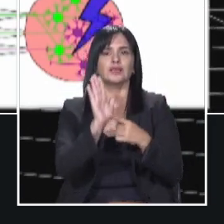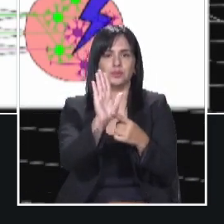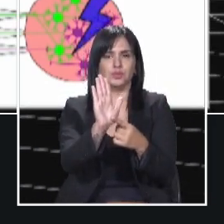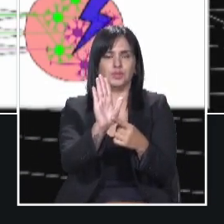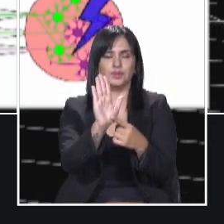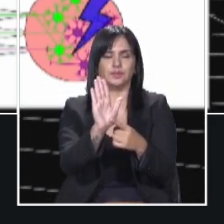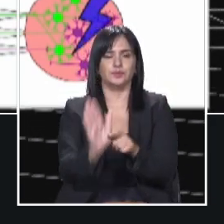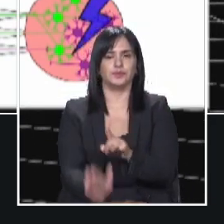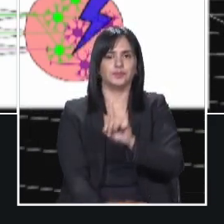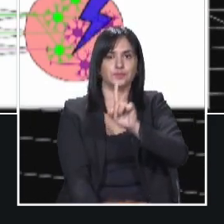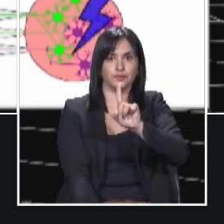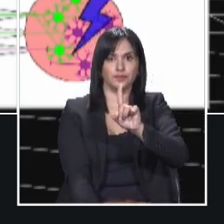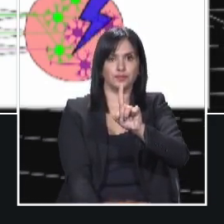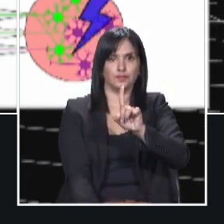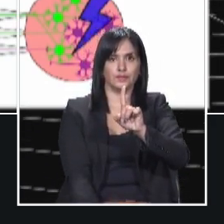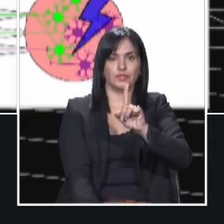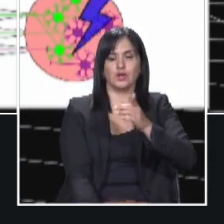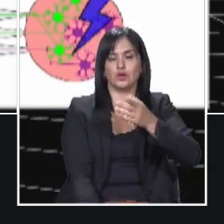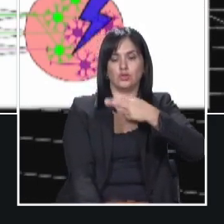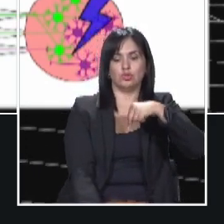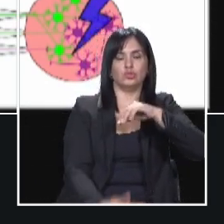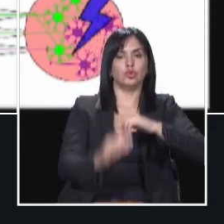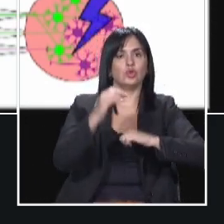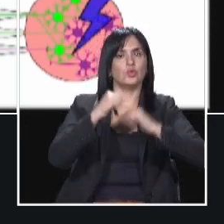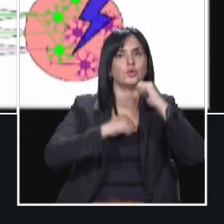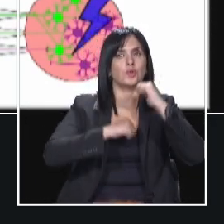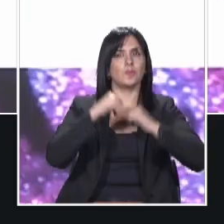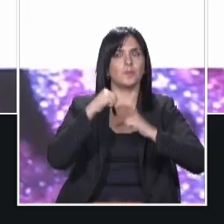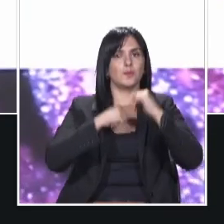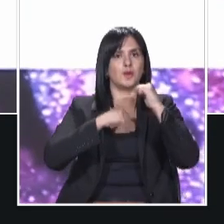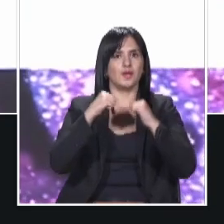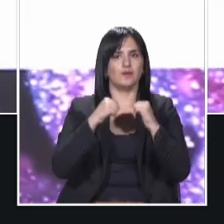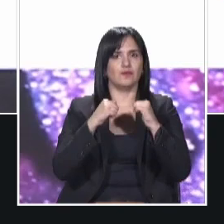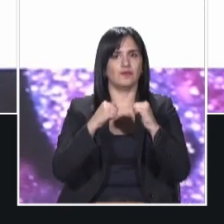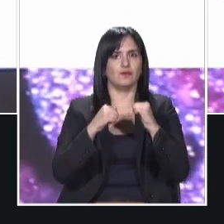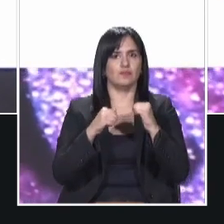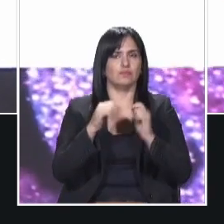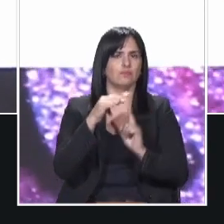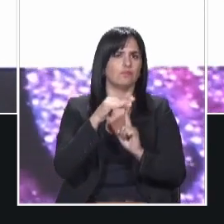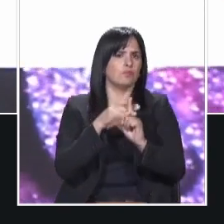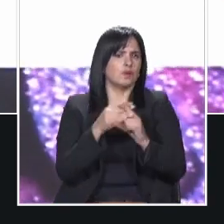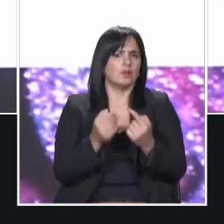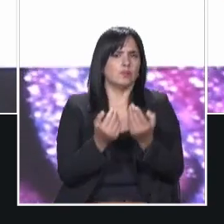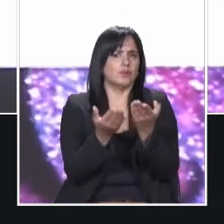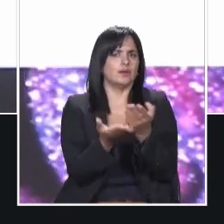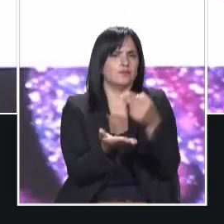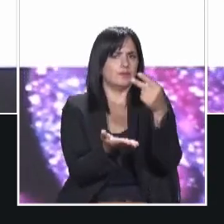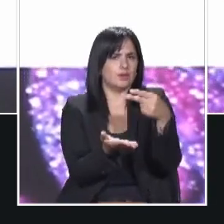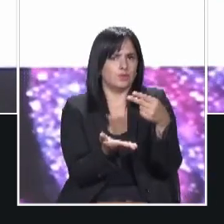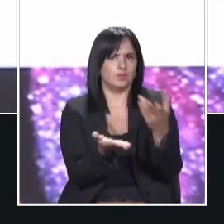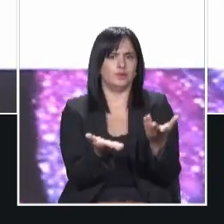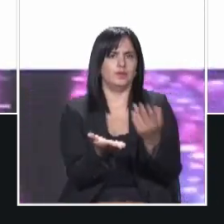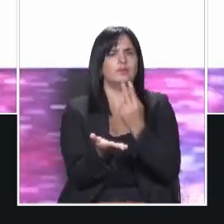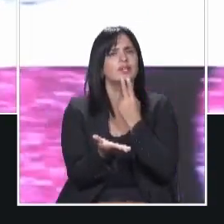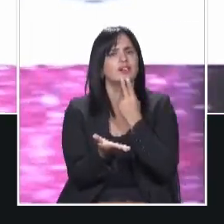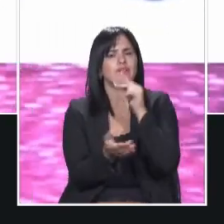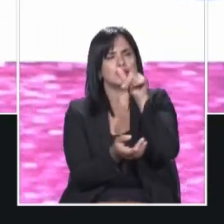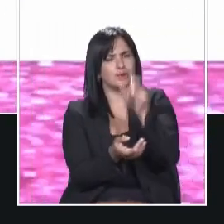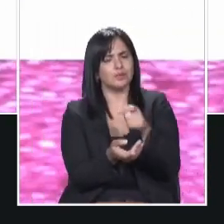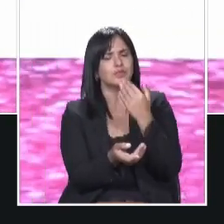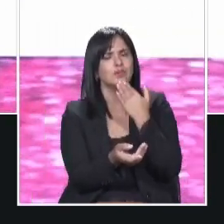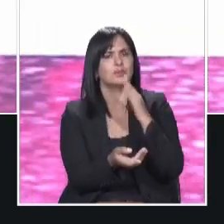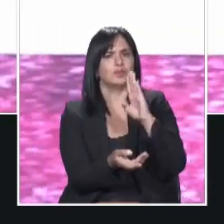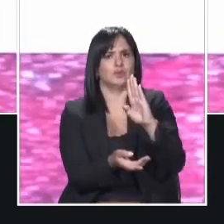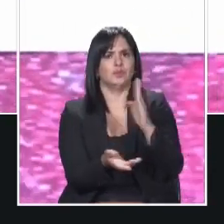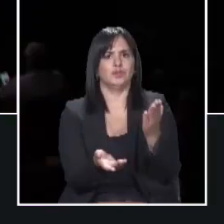a company, we exist to deliver value, to make people's lives better. I know I come from Silicon Valley,